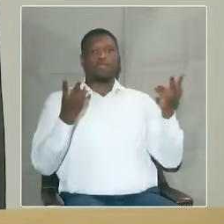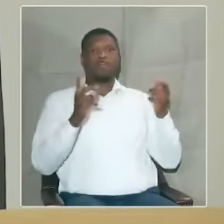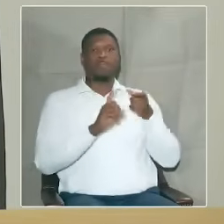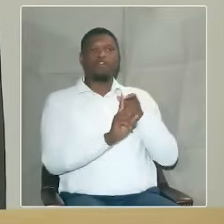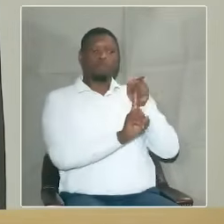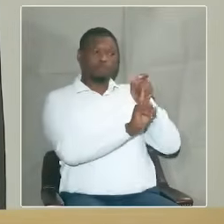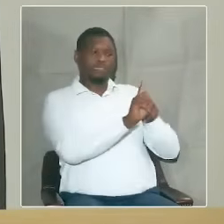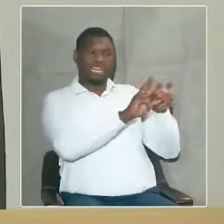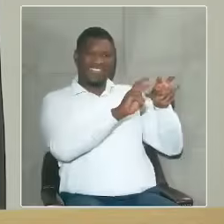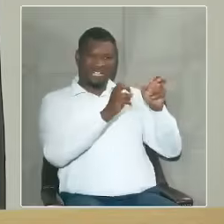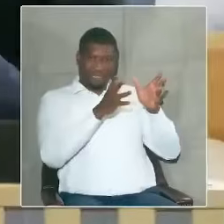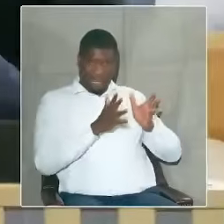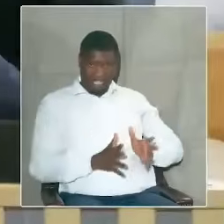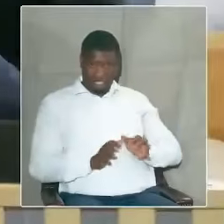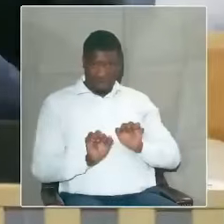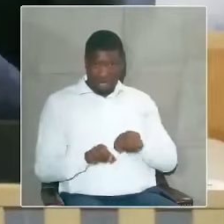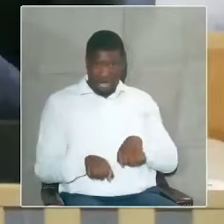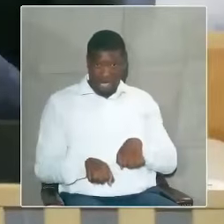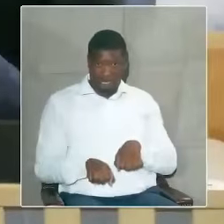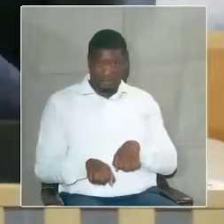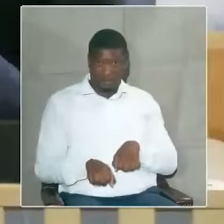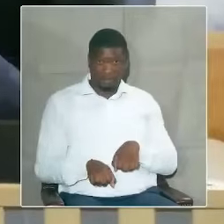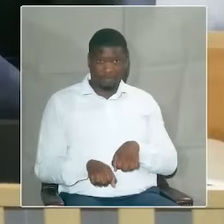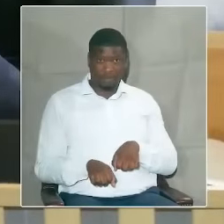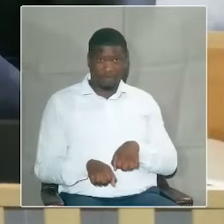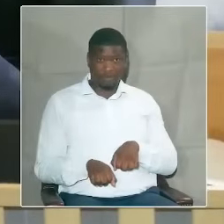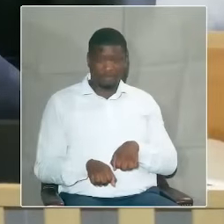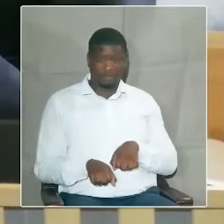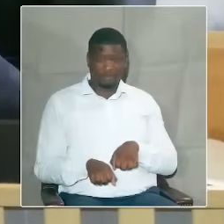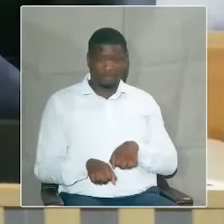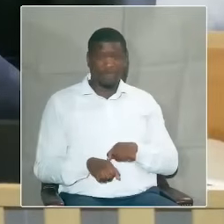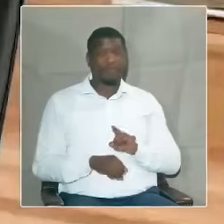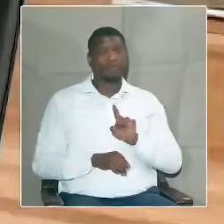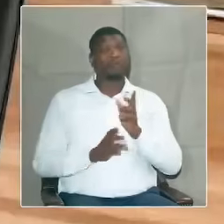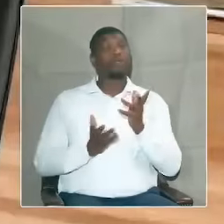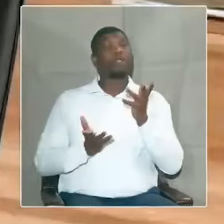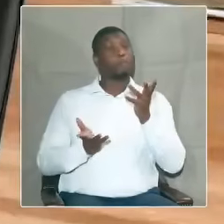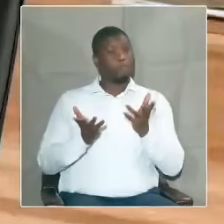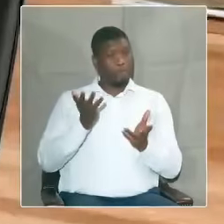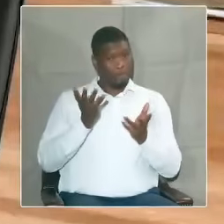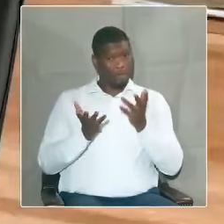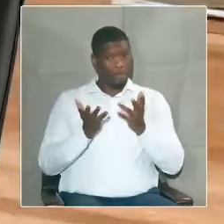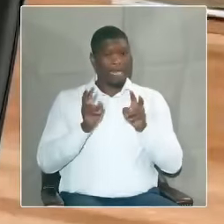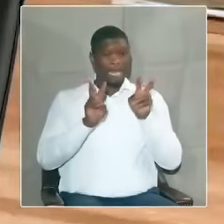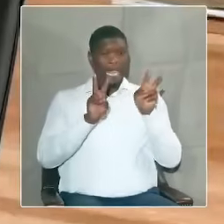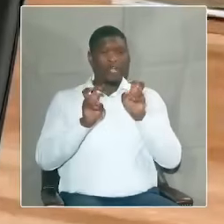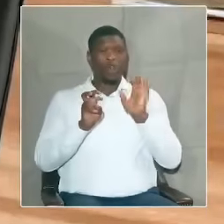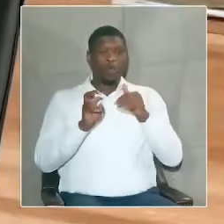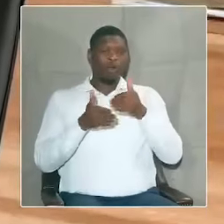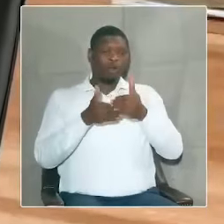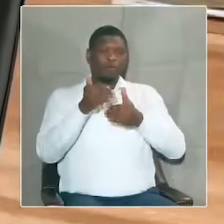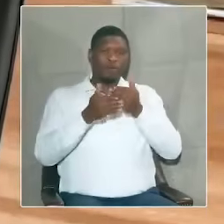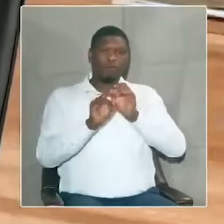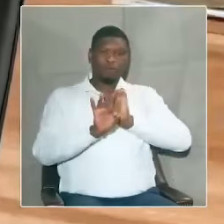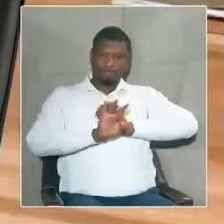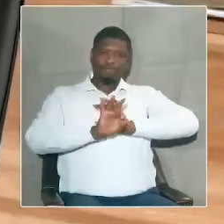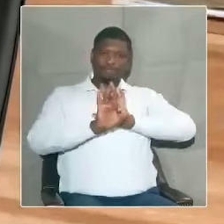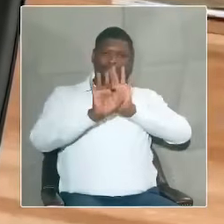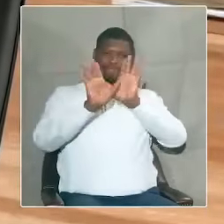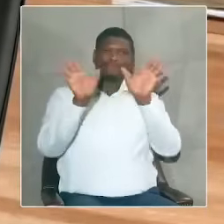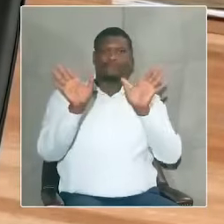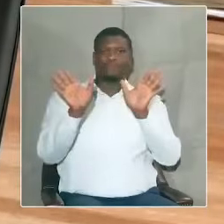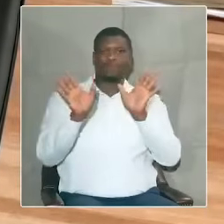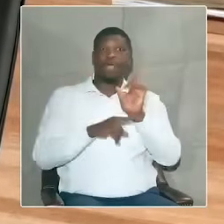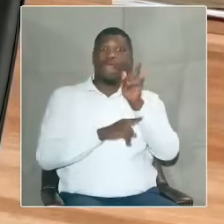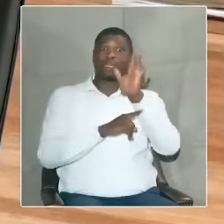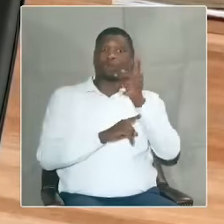Yeah. Am I? No, perhaps the issue will become clear, I think, when we get to deal with it